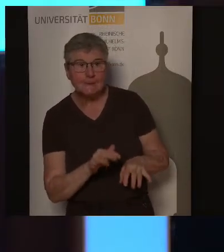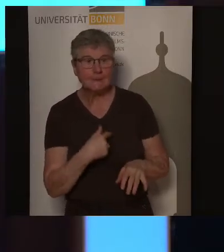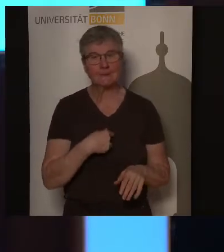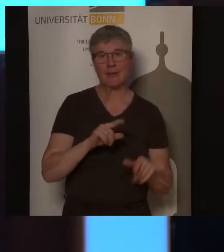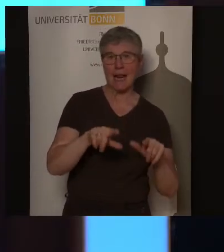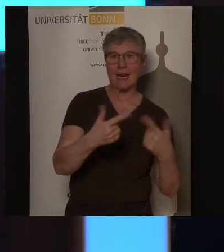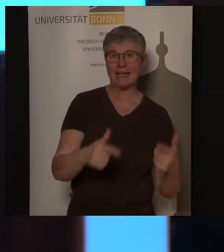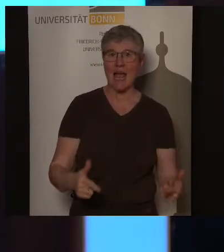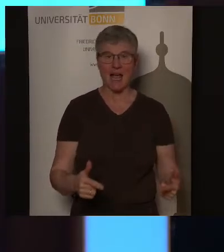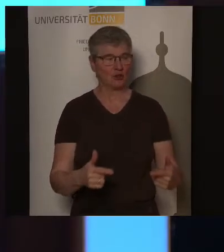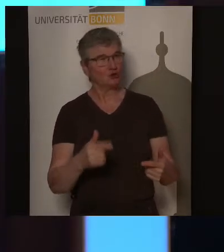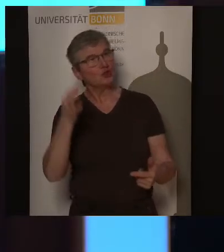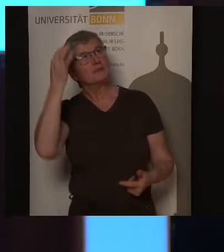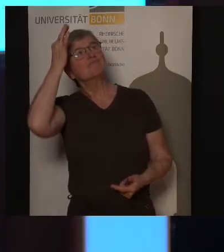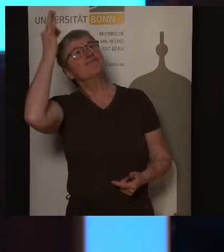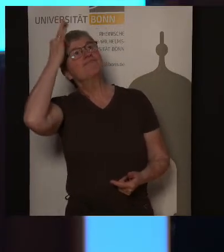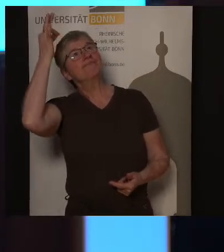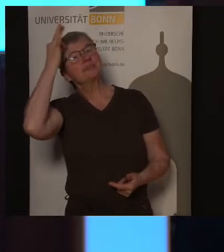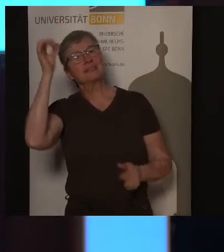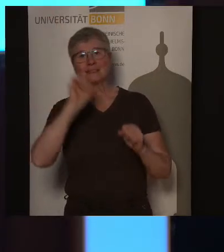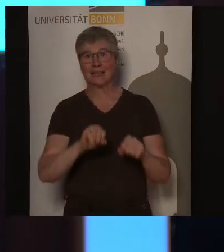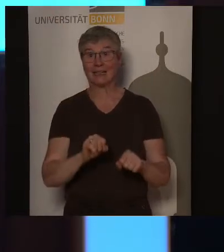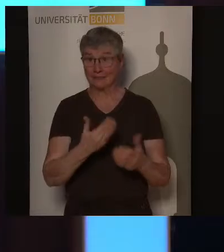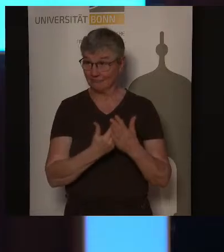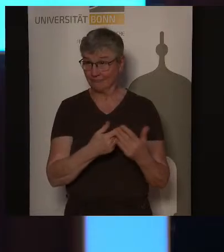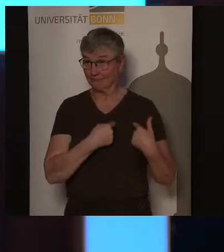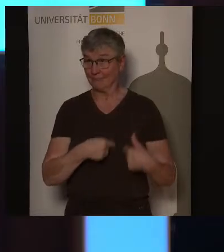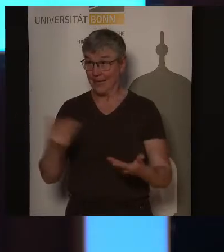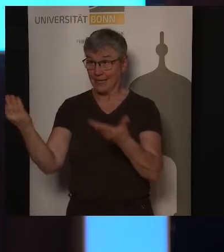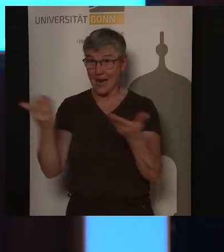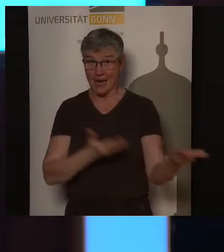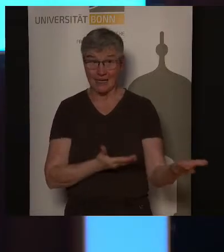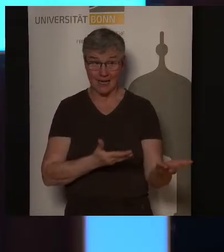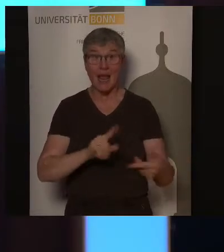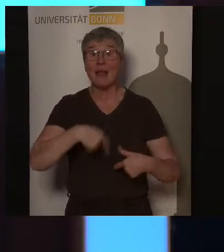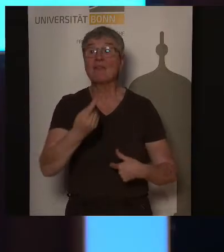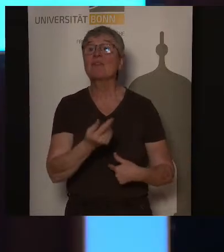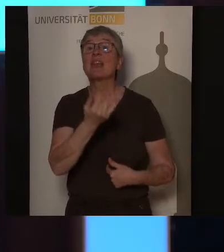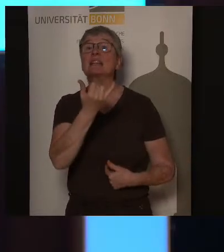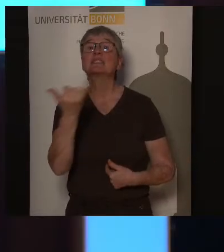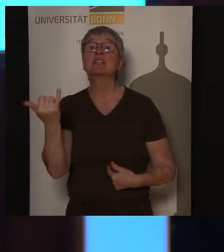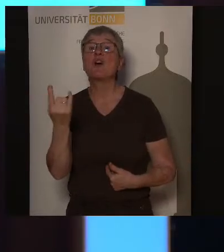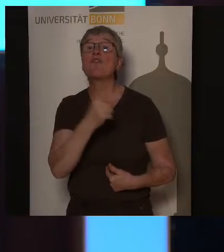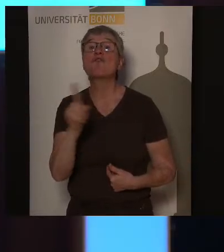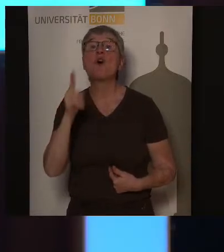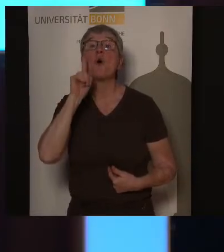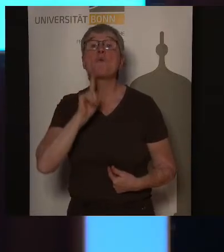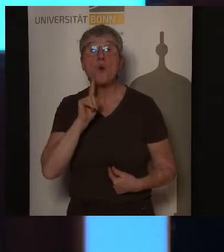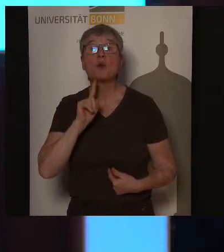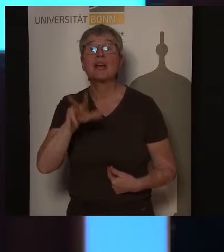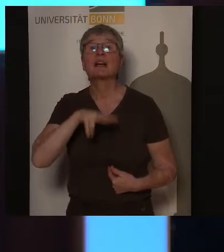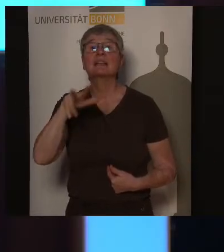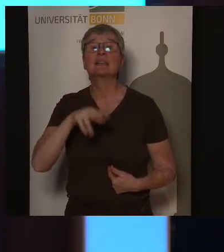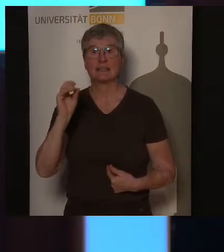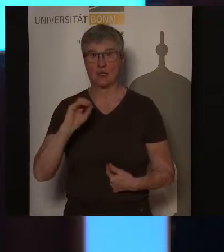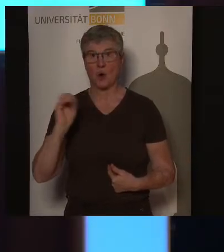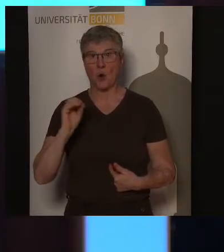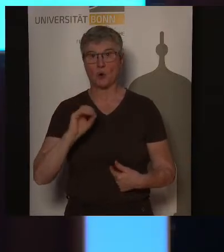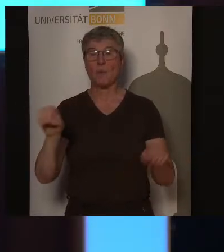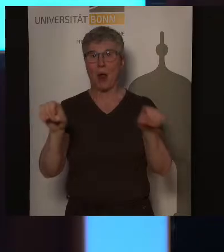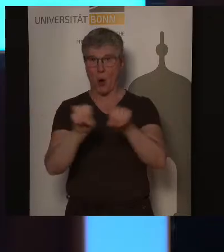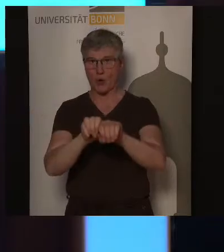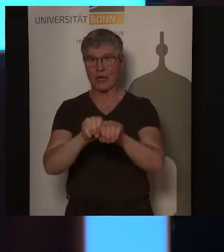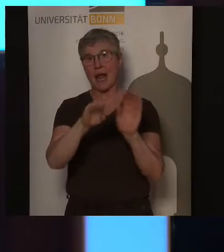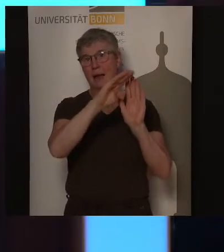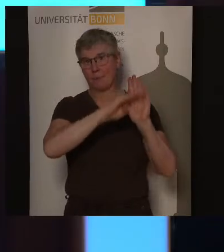where you can actually find a more creative approach to writing. and reading maybe. On next Monday,